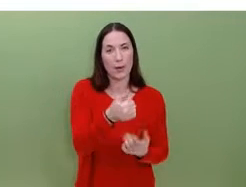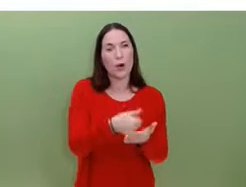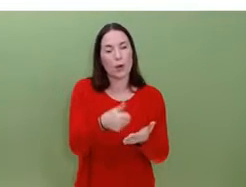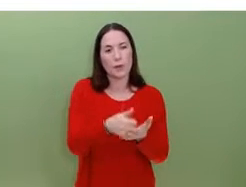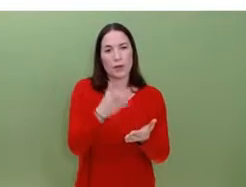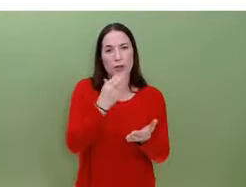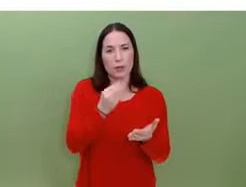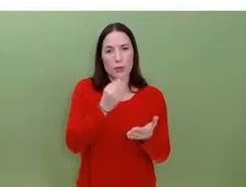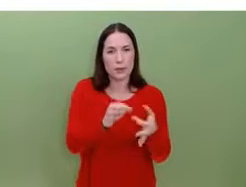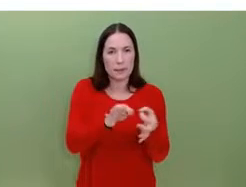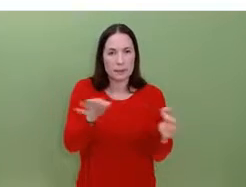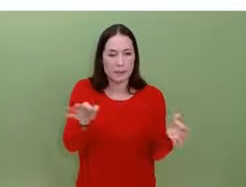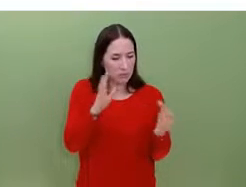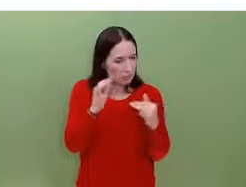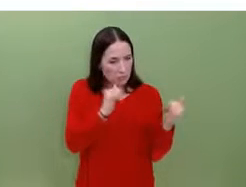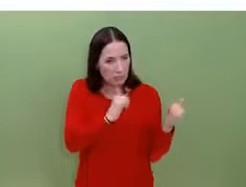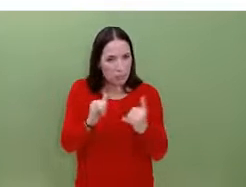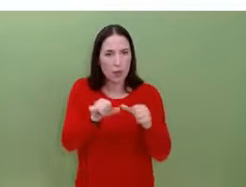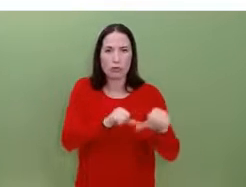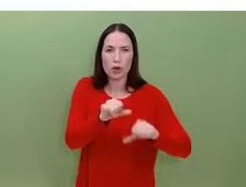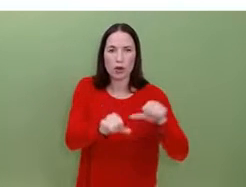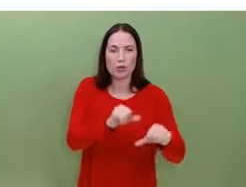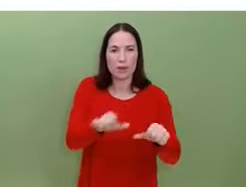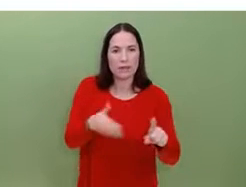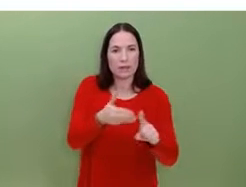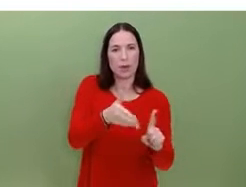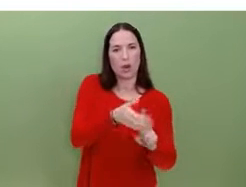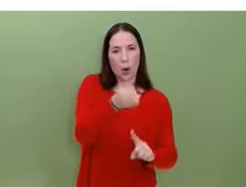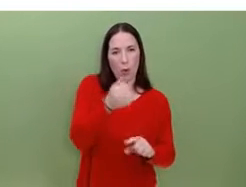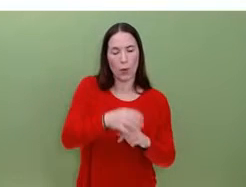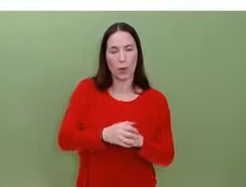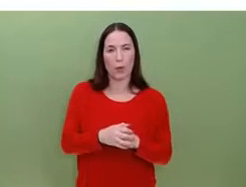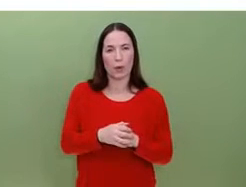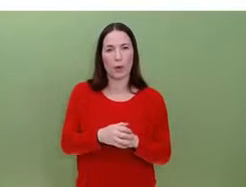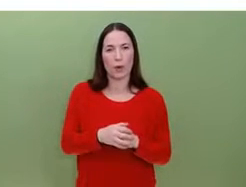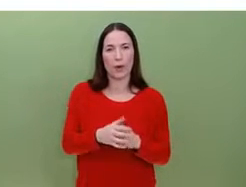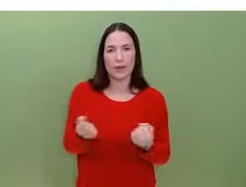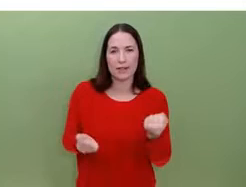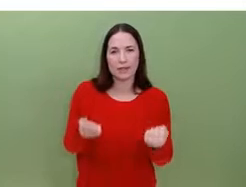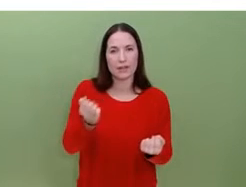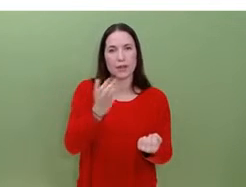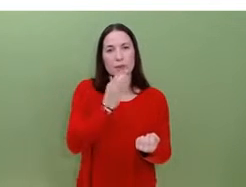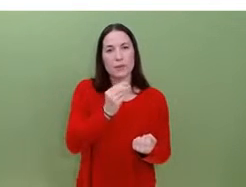individual progress towards a goal, and they are evaluated on a scale of 0 to 10.